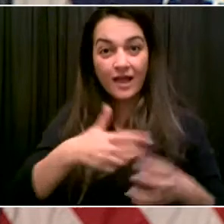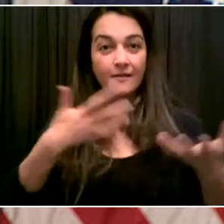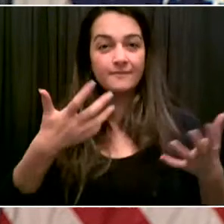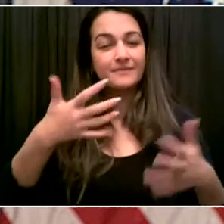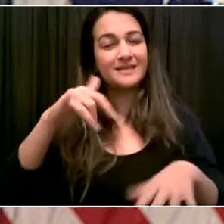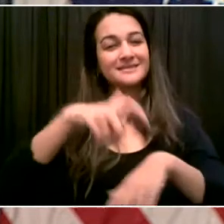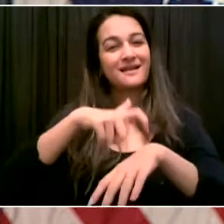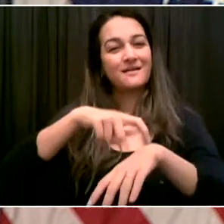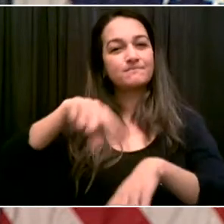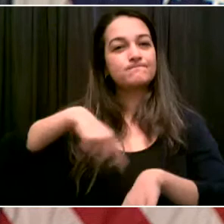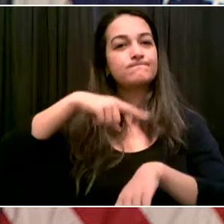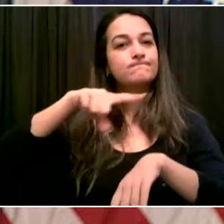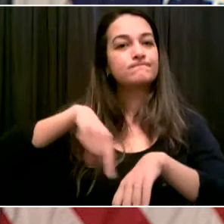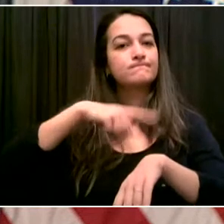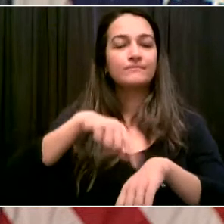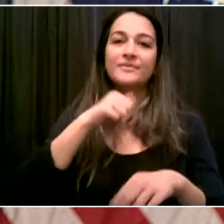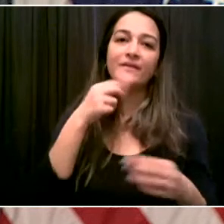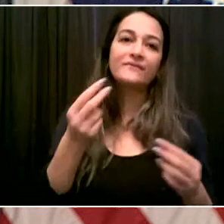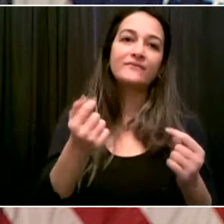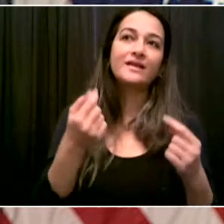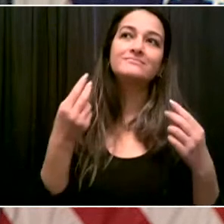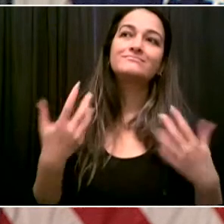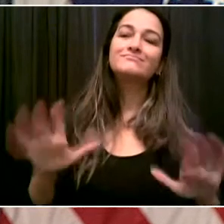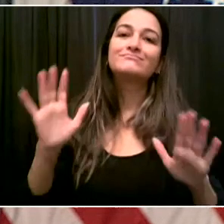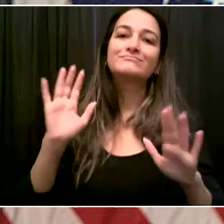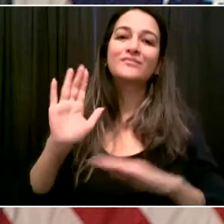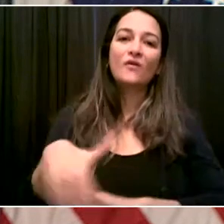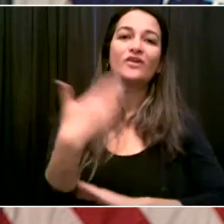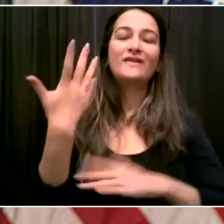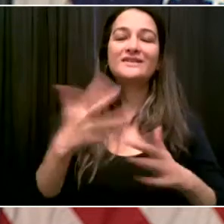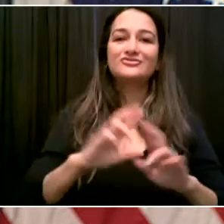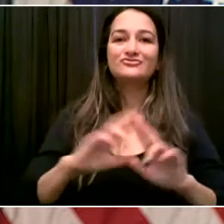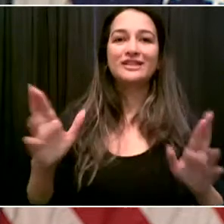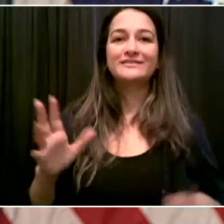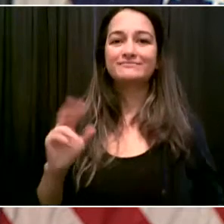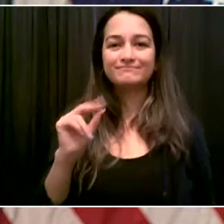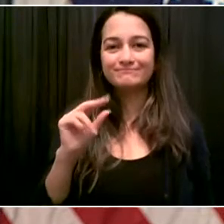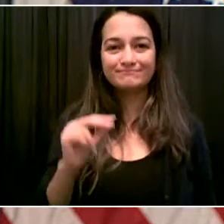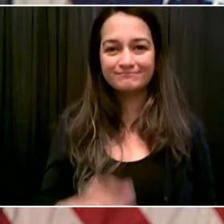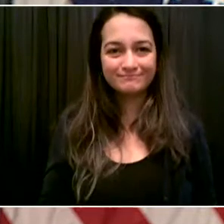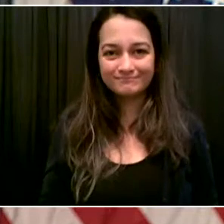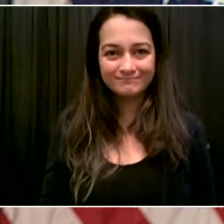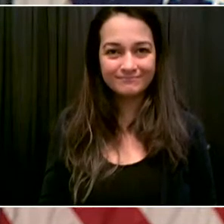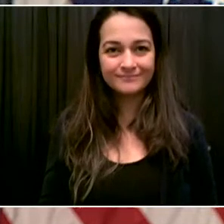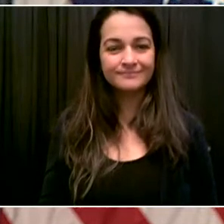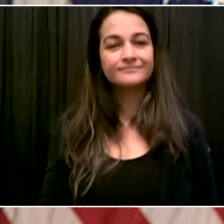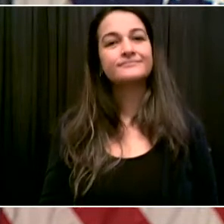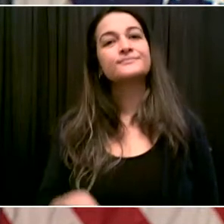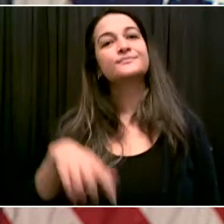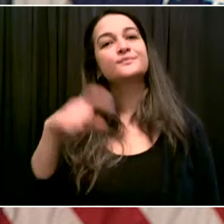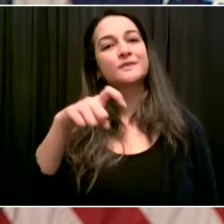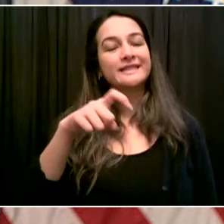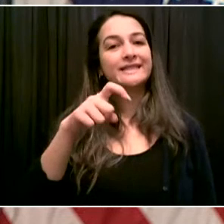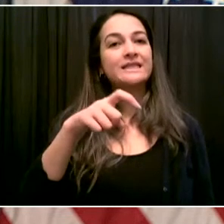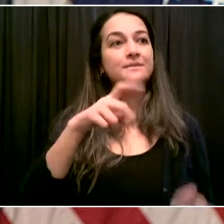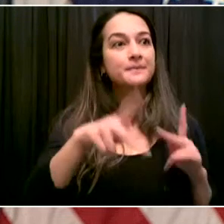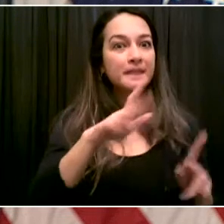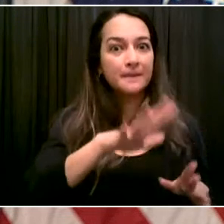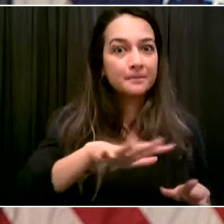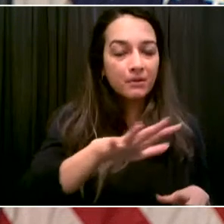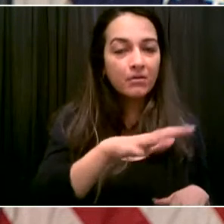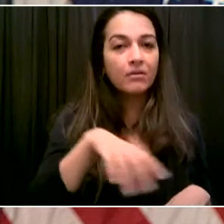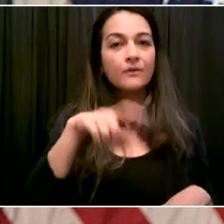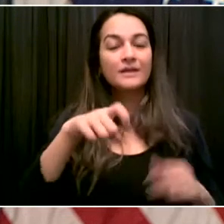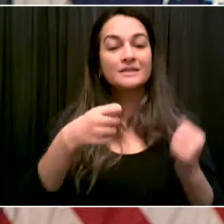that time. And in the meantime, the world is changing. And as the mayor said, we are optimistic that it will be less truck dependent